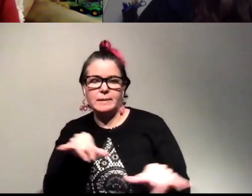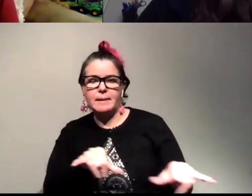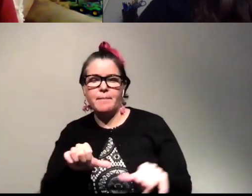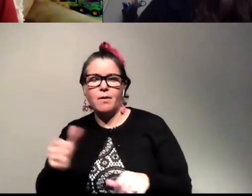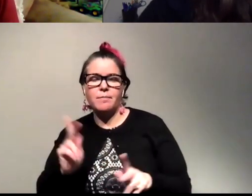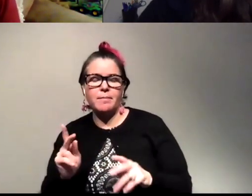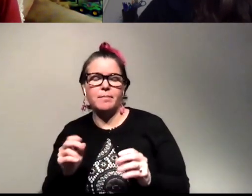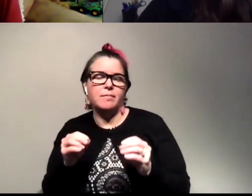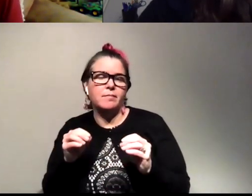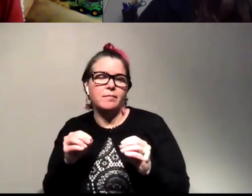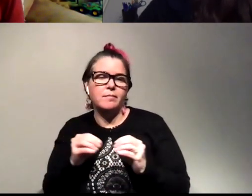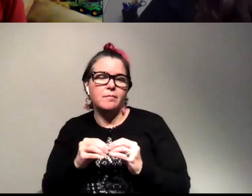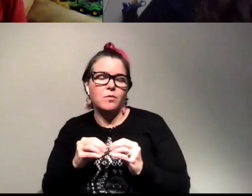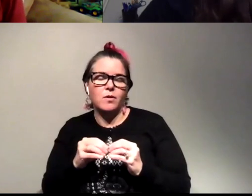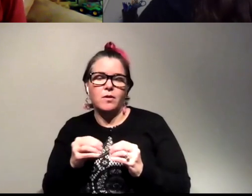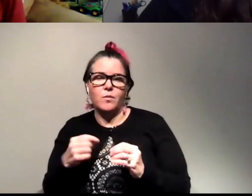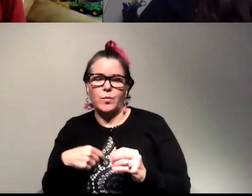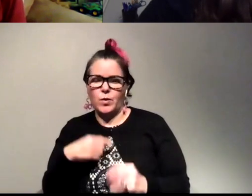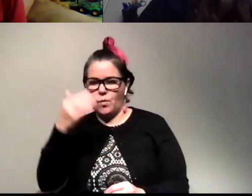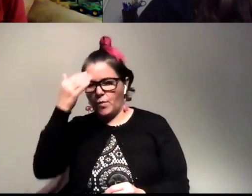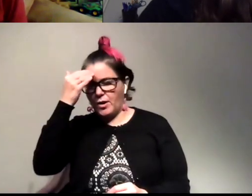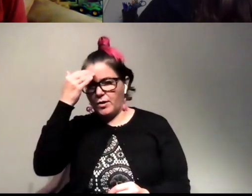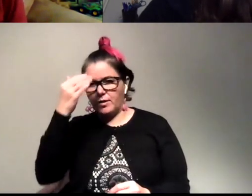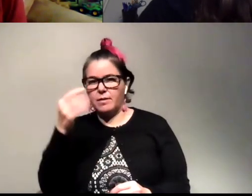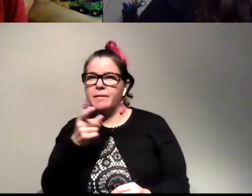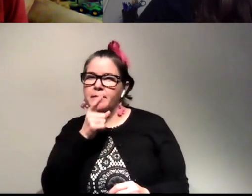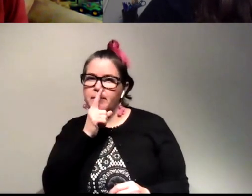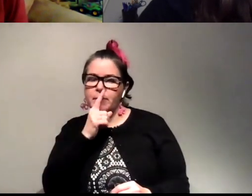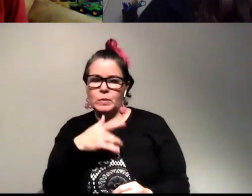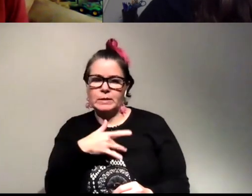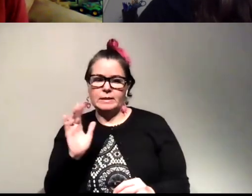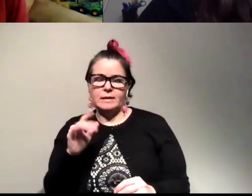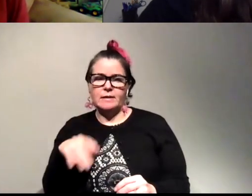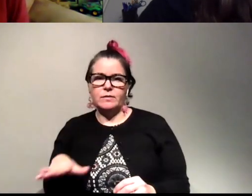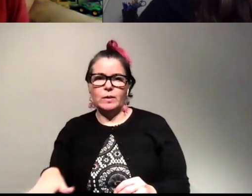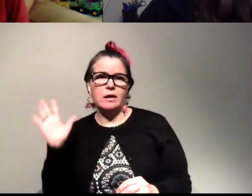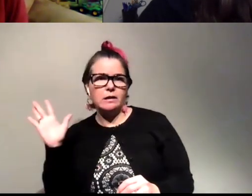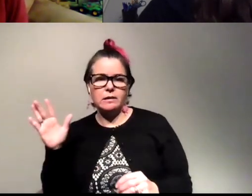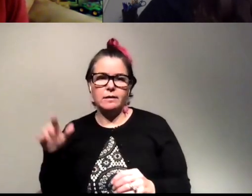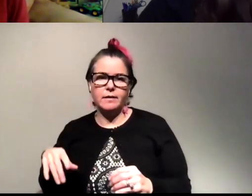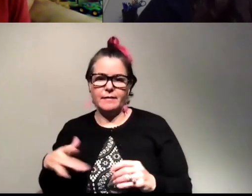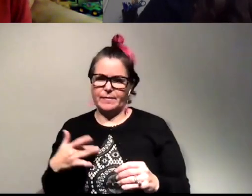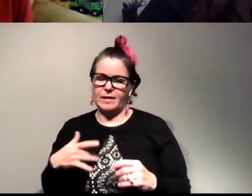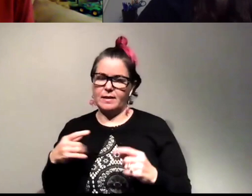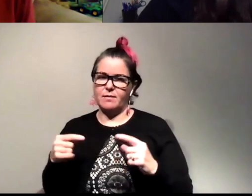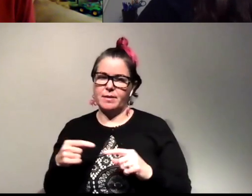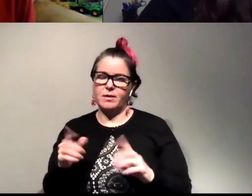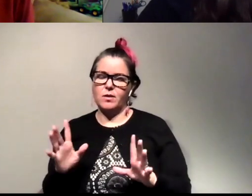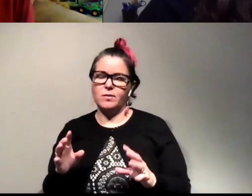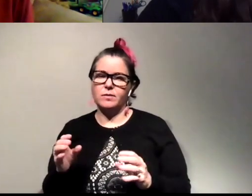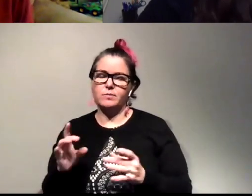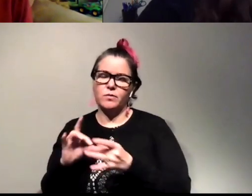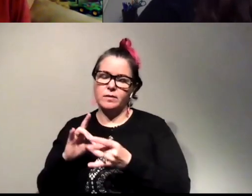we are aware of. We're not as aware of how sensitive we are to the feeling of